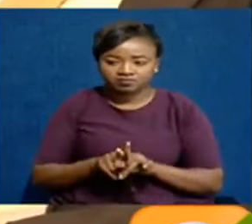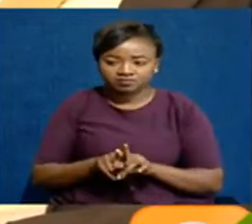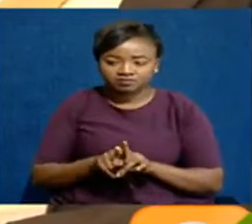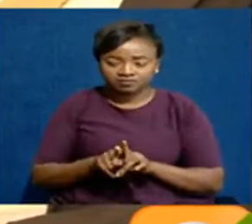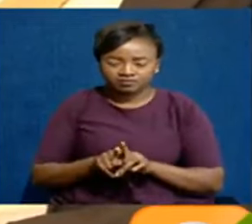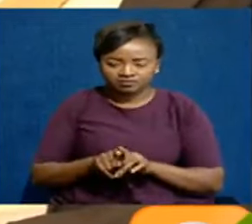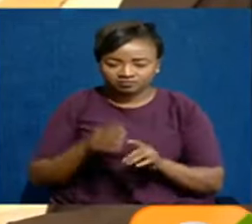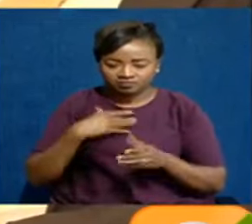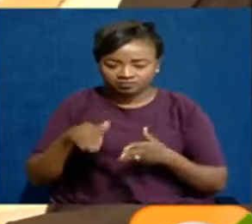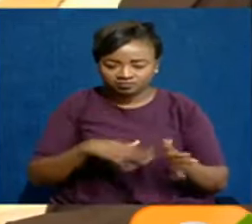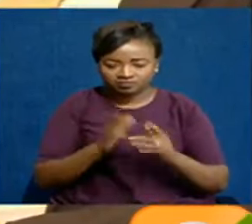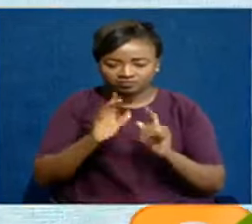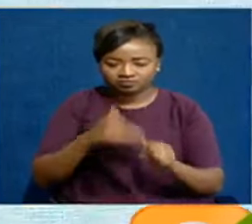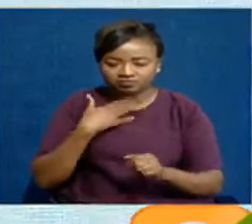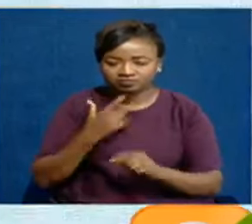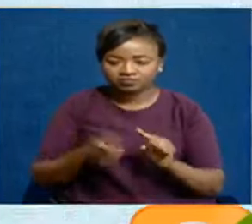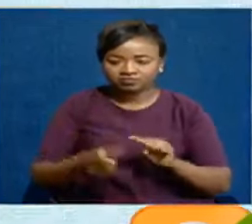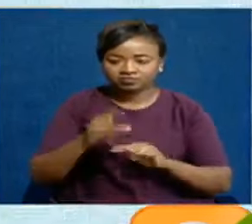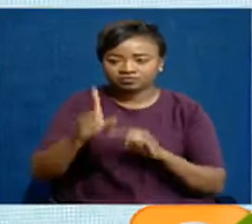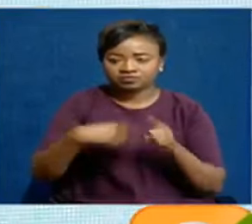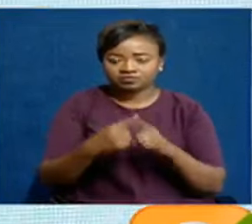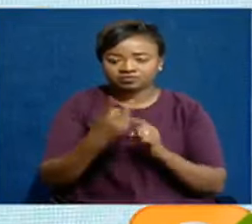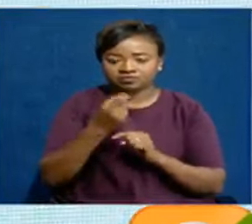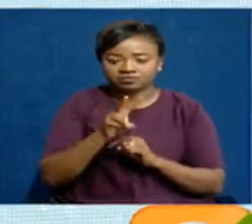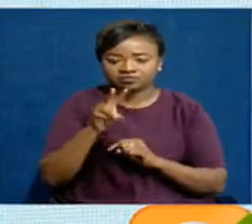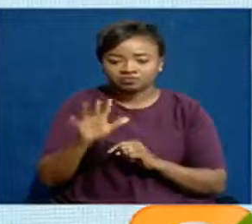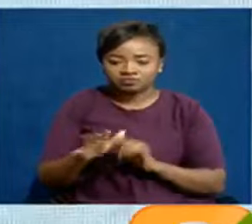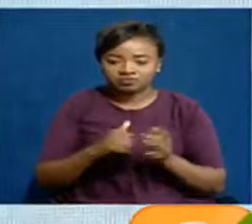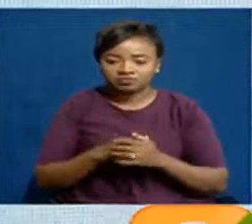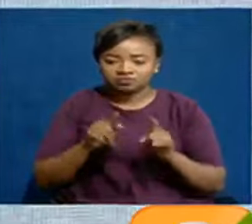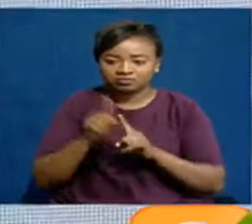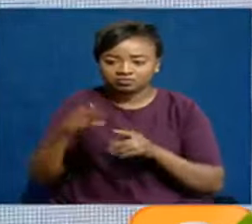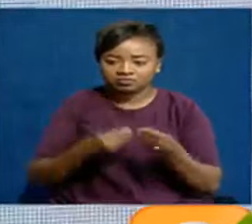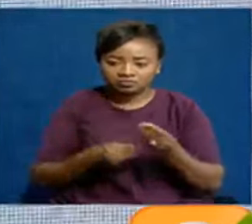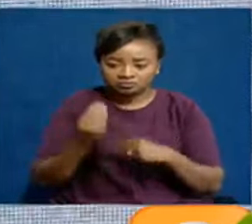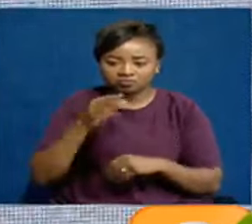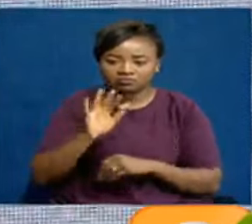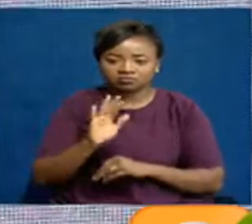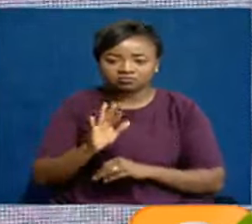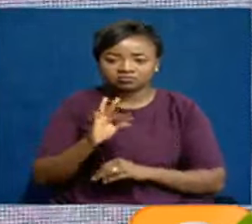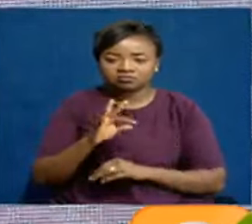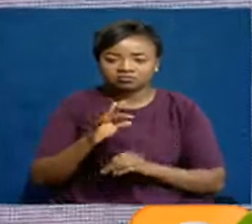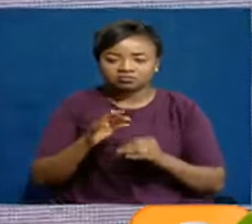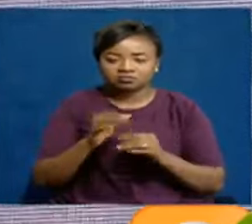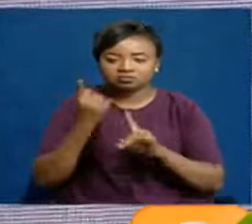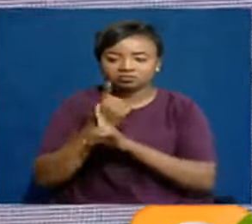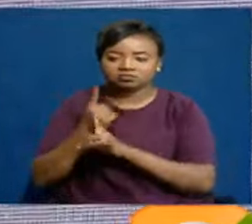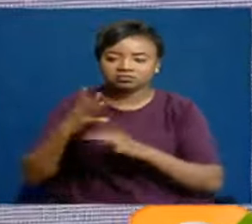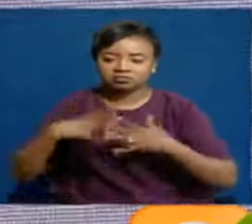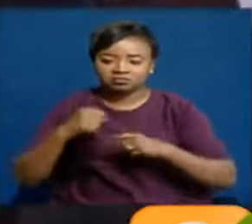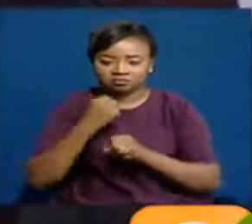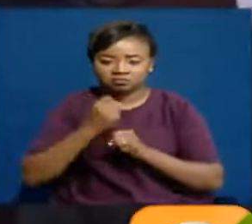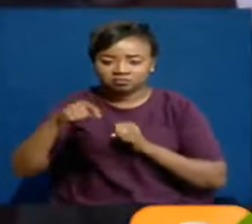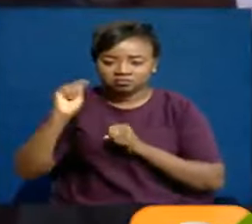double by 2025. Further, the company has already sold 3 terabytes of its capacity to different operators within